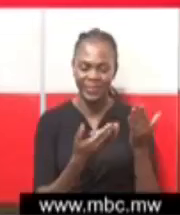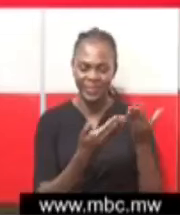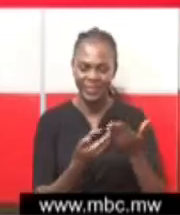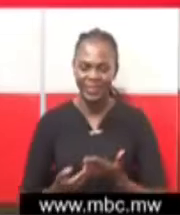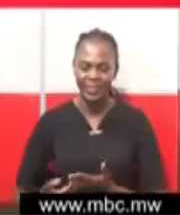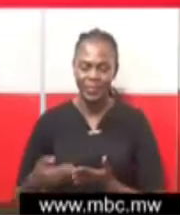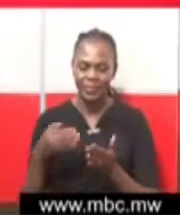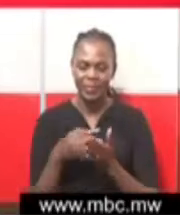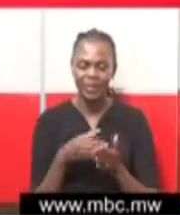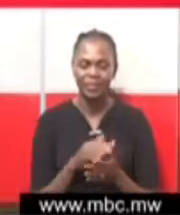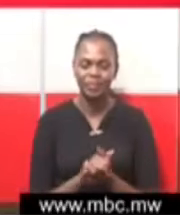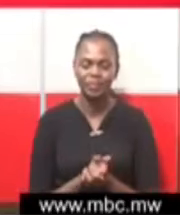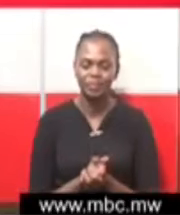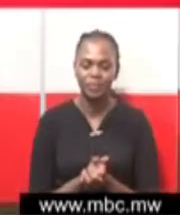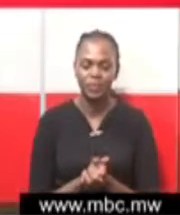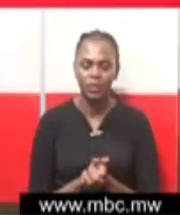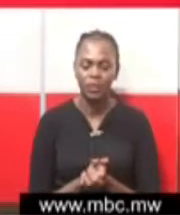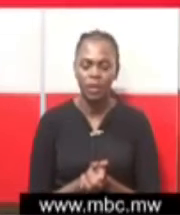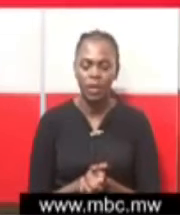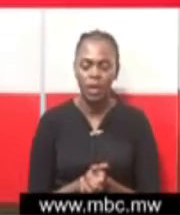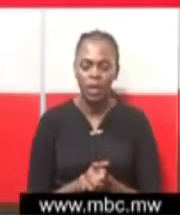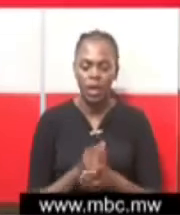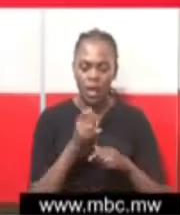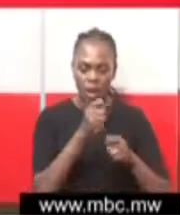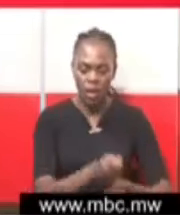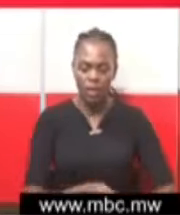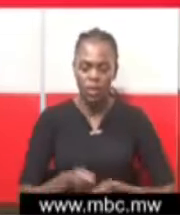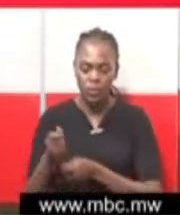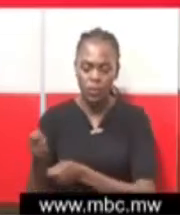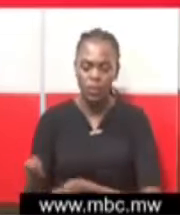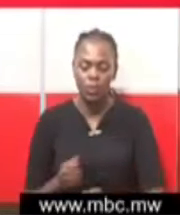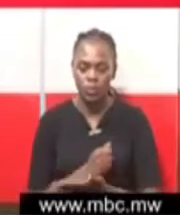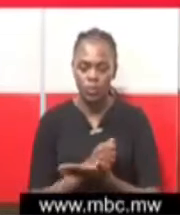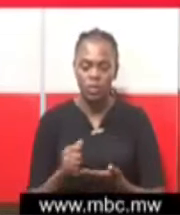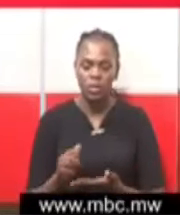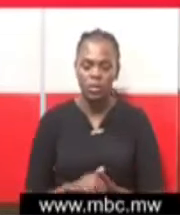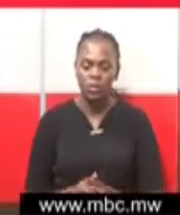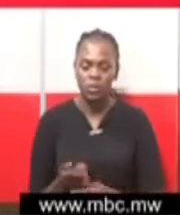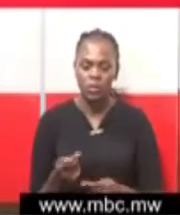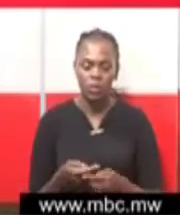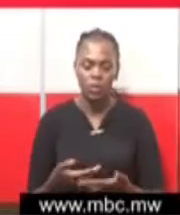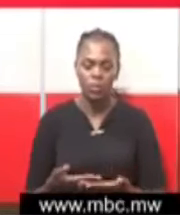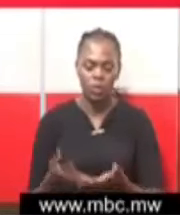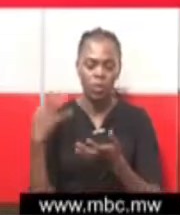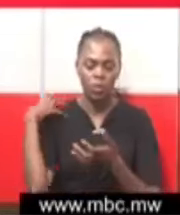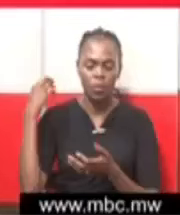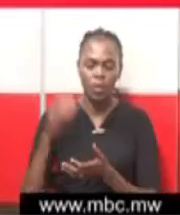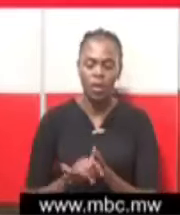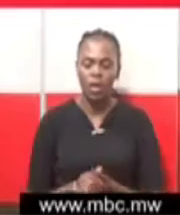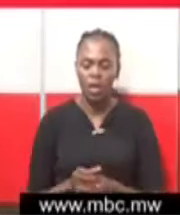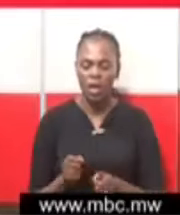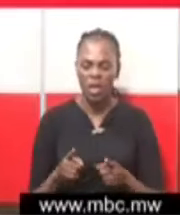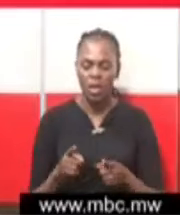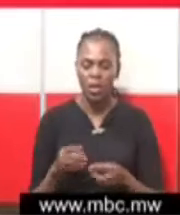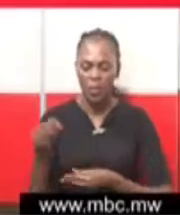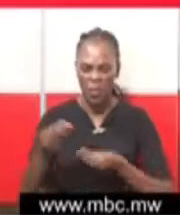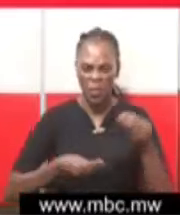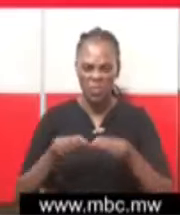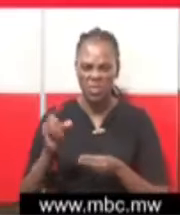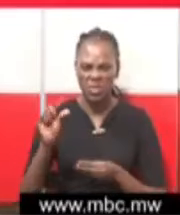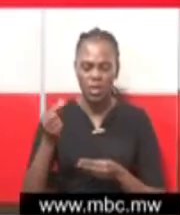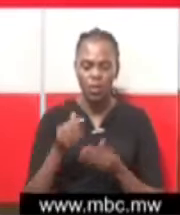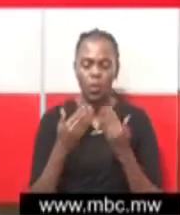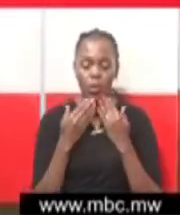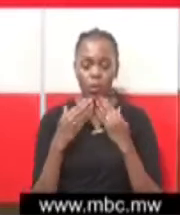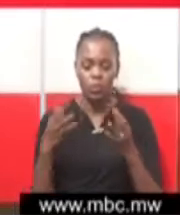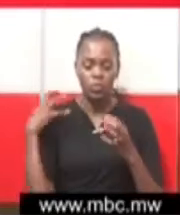Welcome back. Beneficiaries of the Seed Capital Initiative, which government is providing to people to start small and medium businesses, have thanked